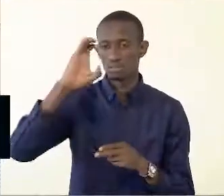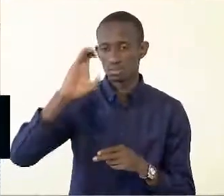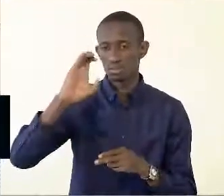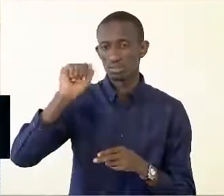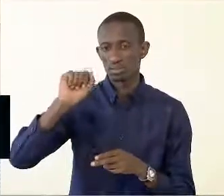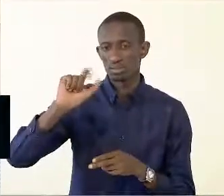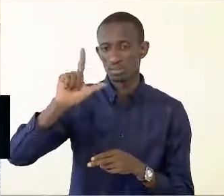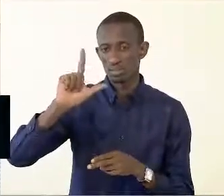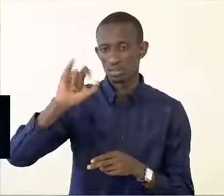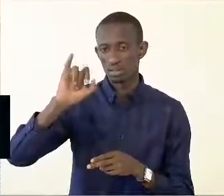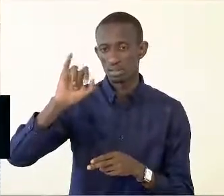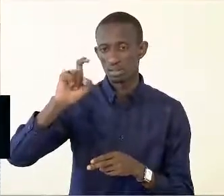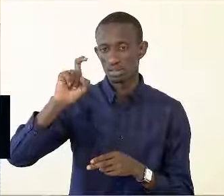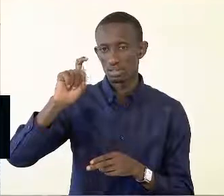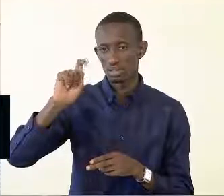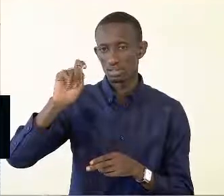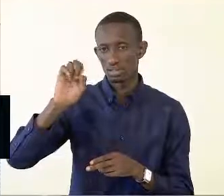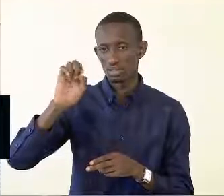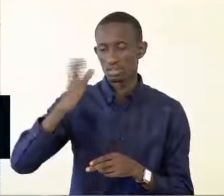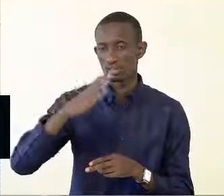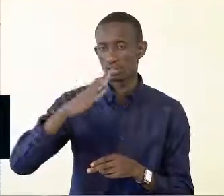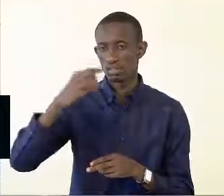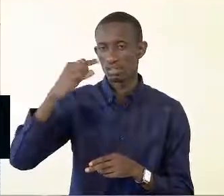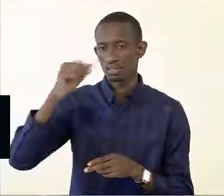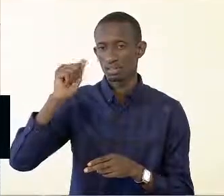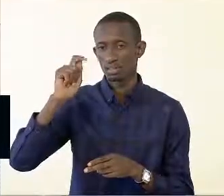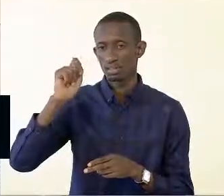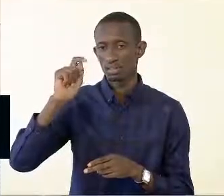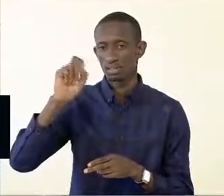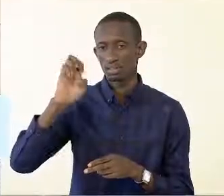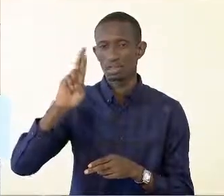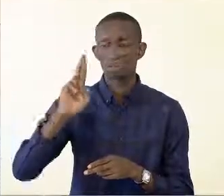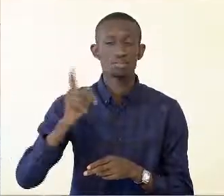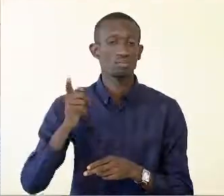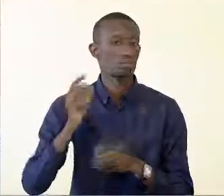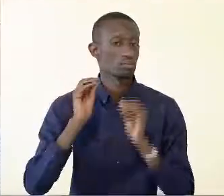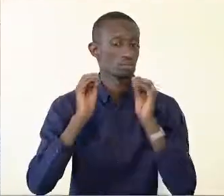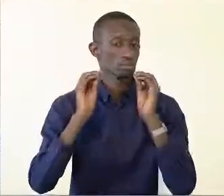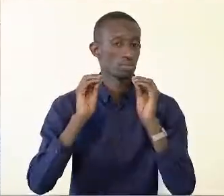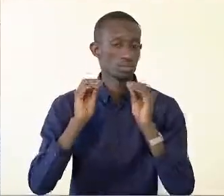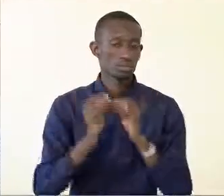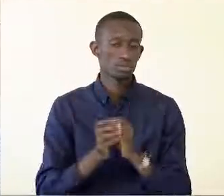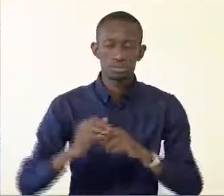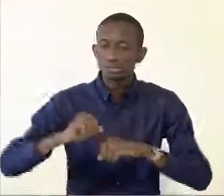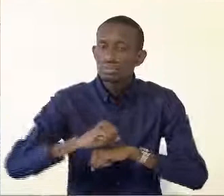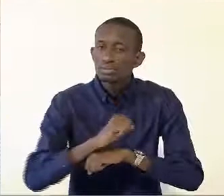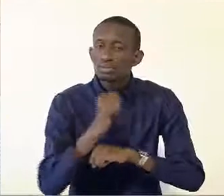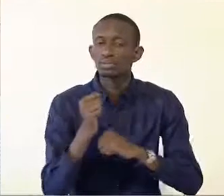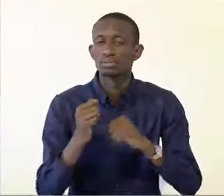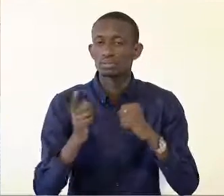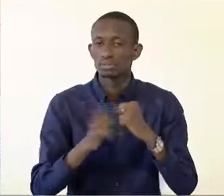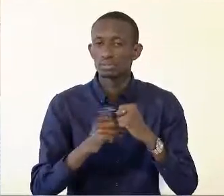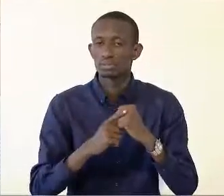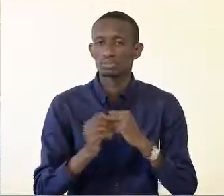mathematics. Today, we are going to learn together with the senior 3 students on the continuation of the last lesson we